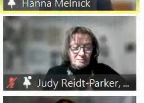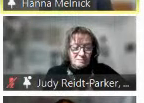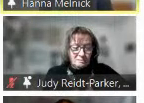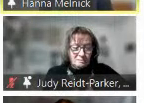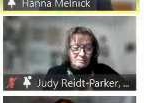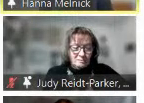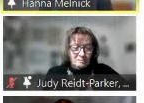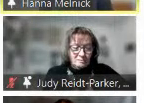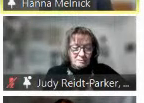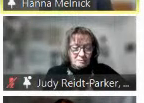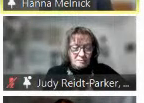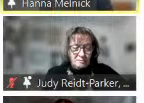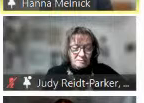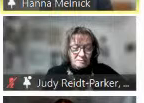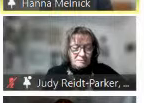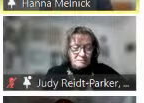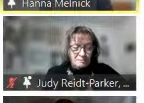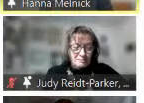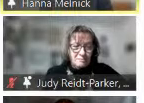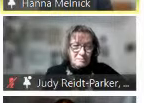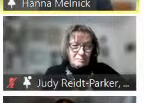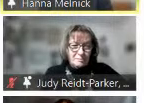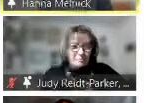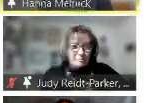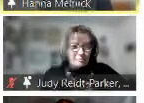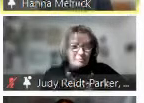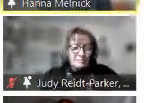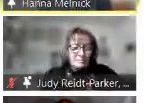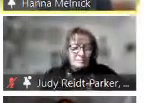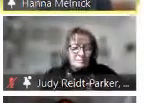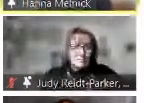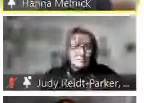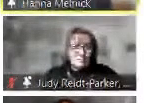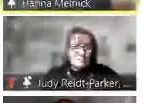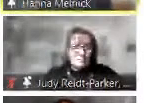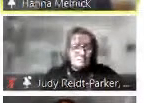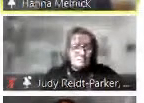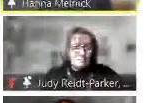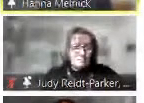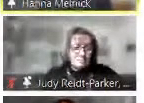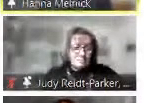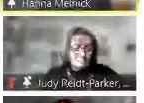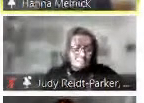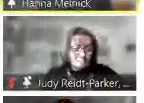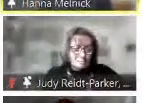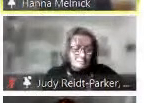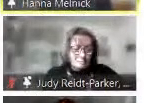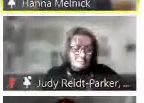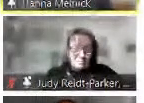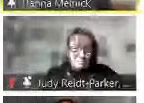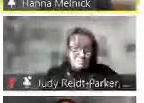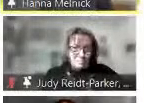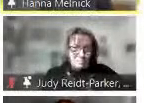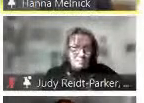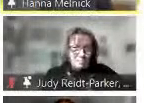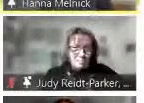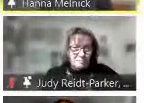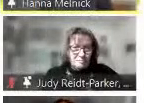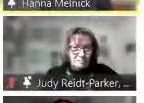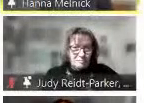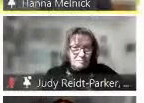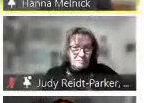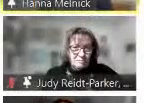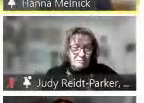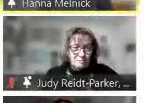specific assessment, the desired result developmental profile, or DRDP. And regulation states that the